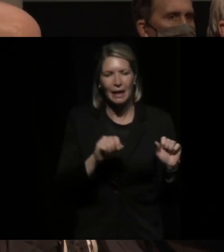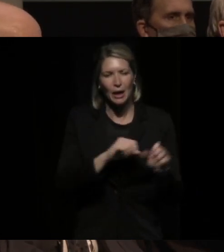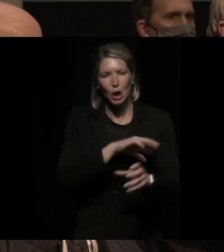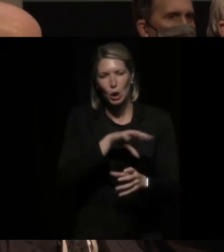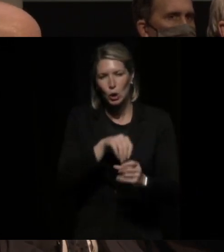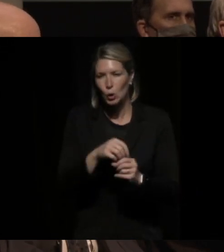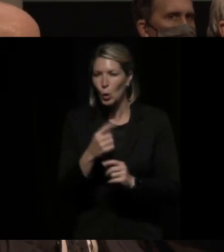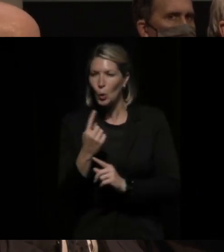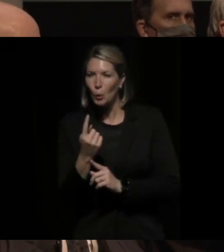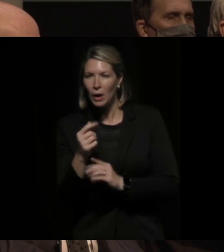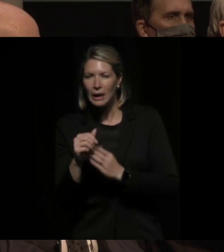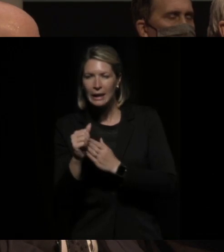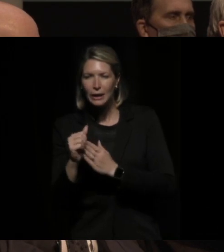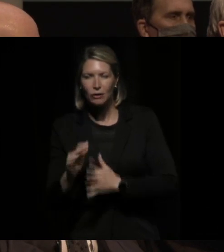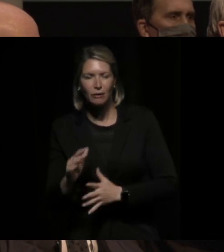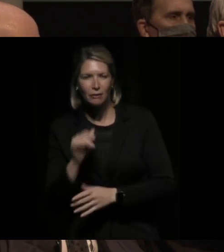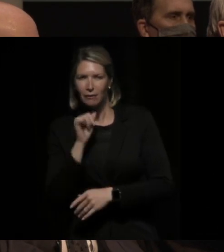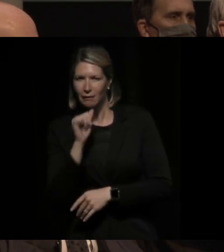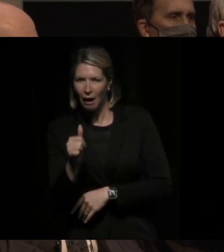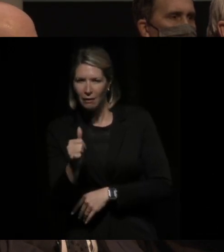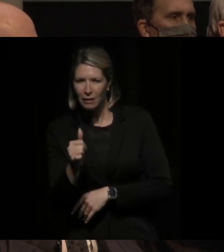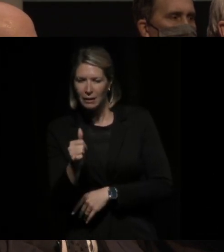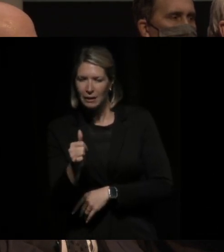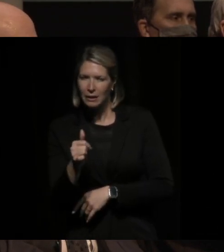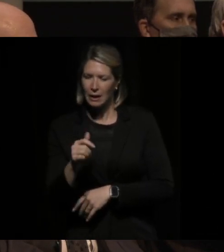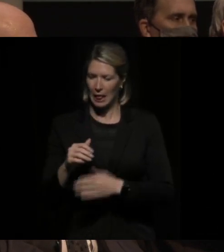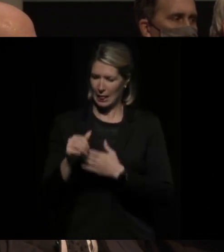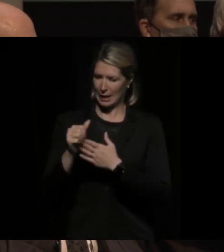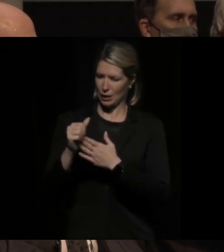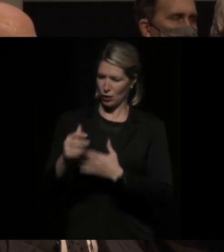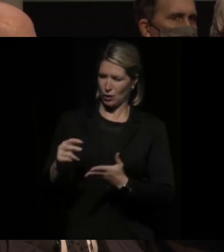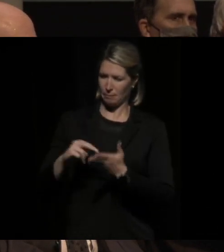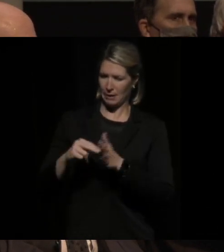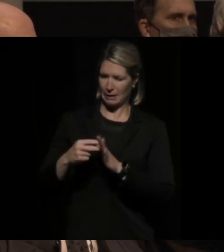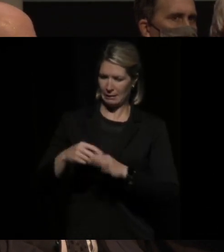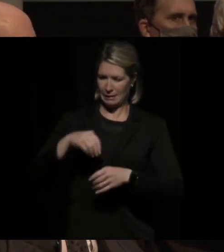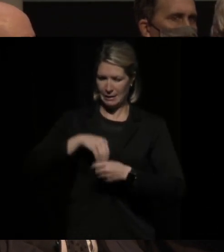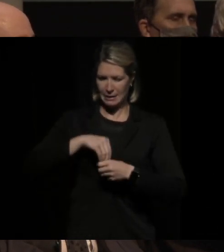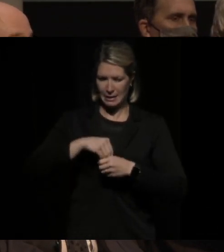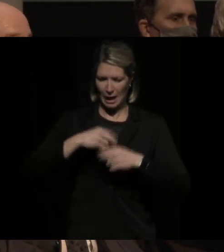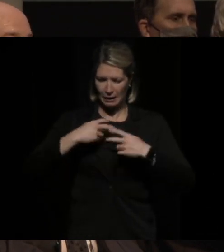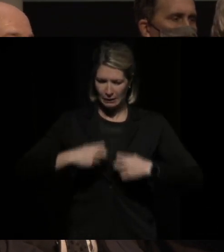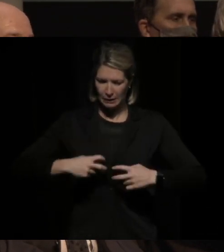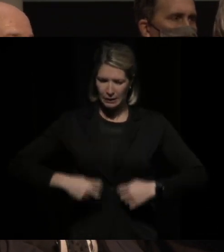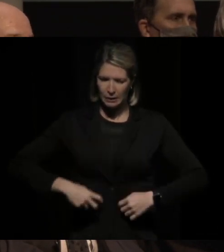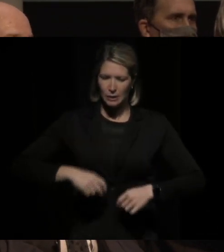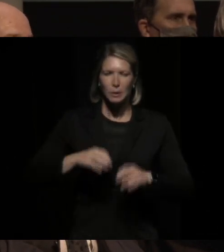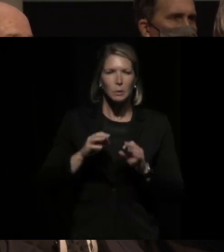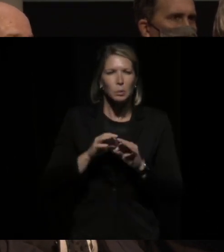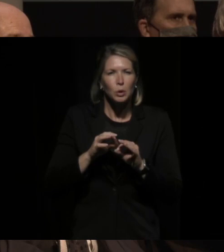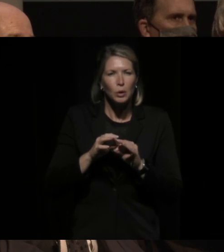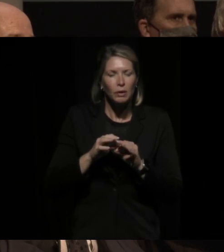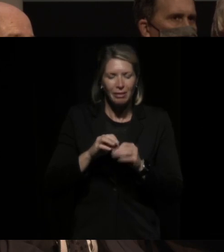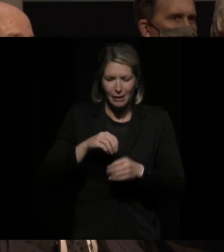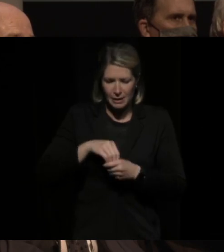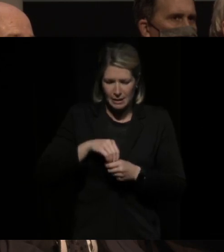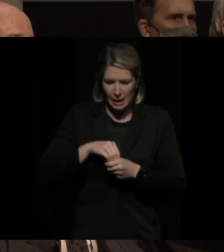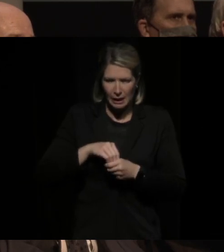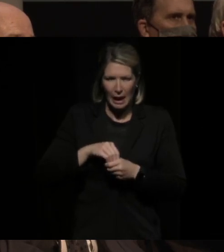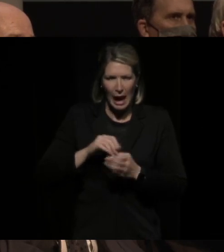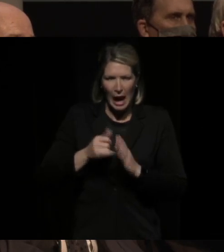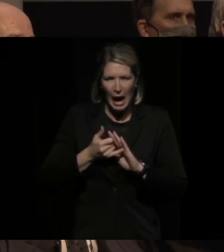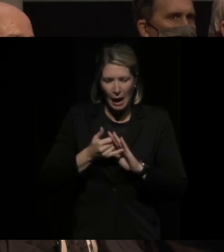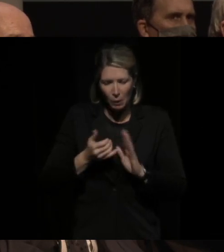of self-worth and value. And the very foundation of self-worth is happiness.